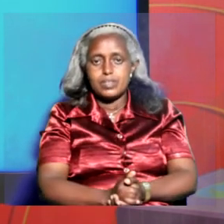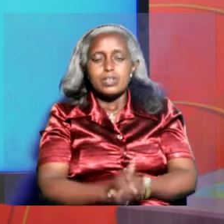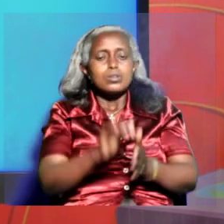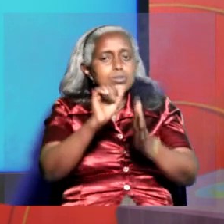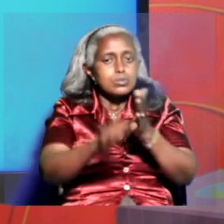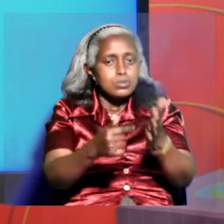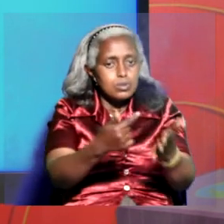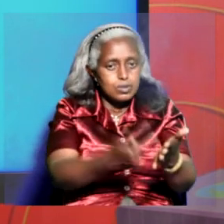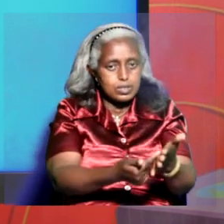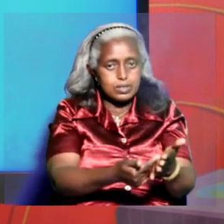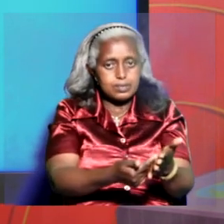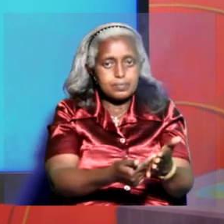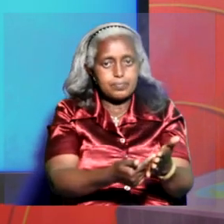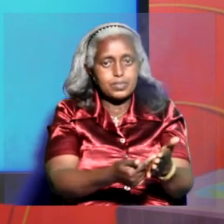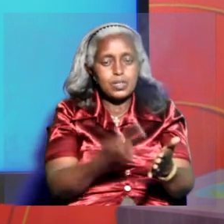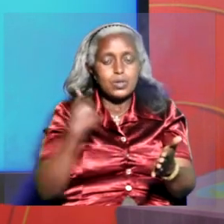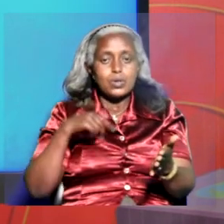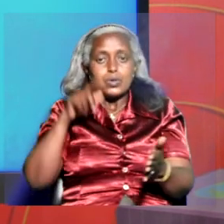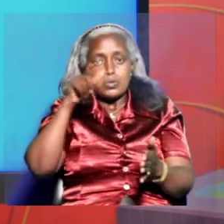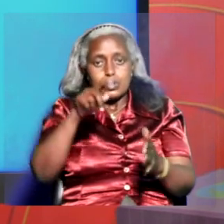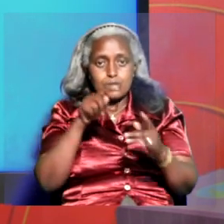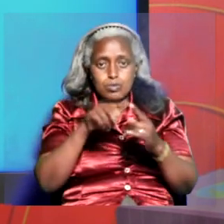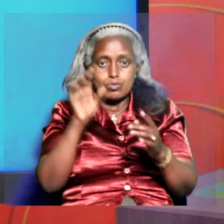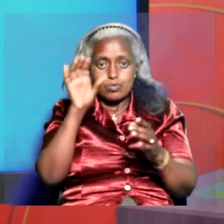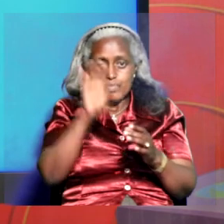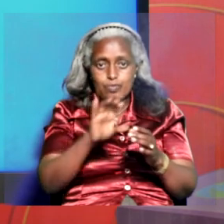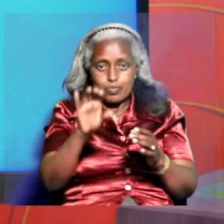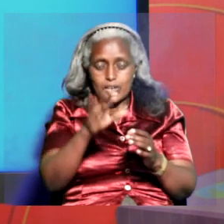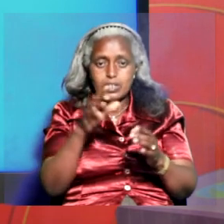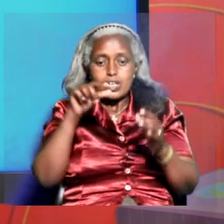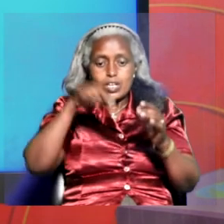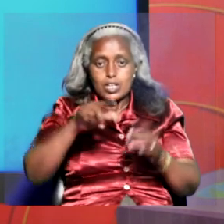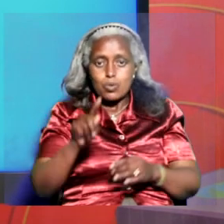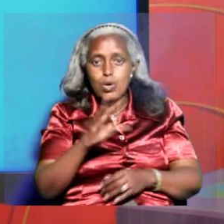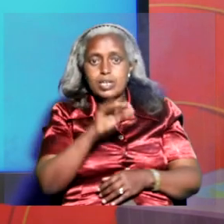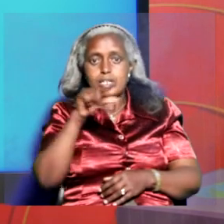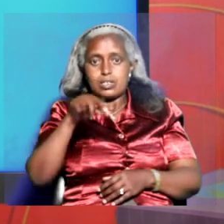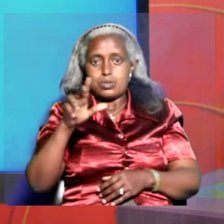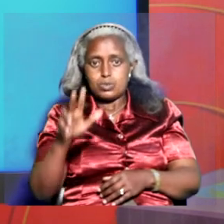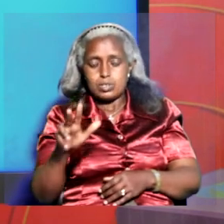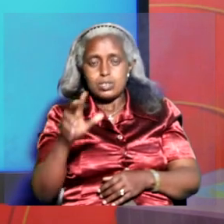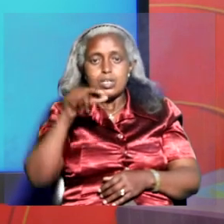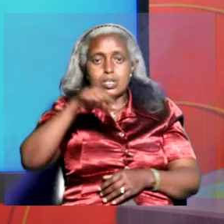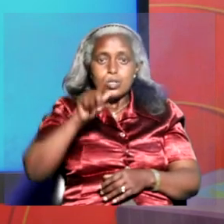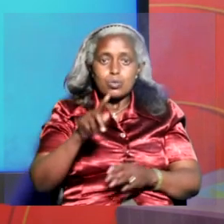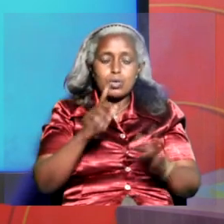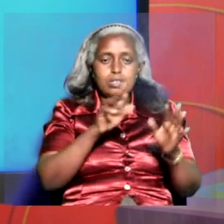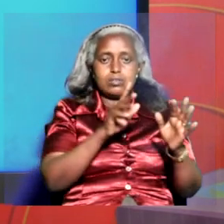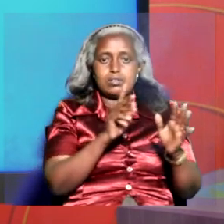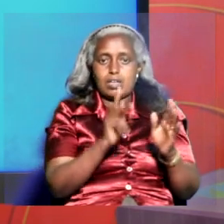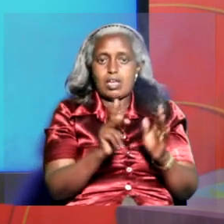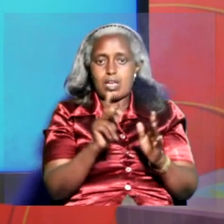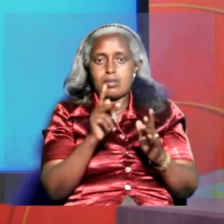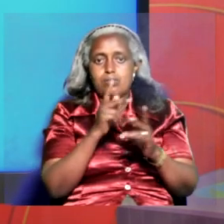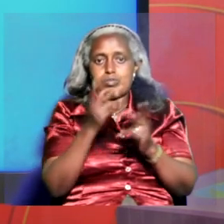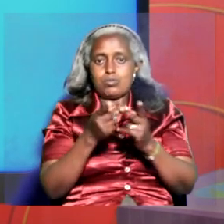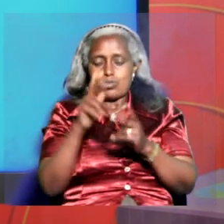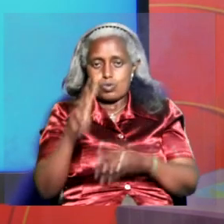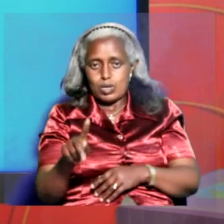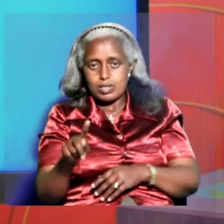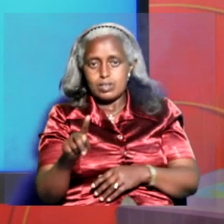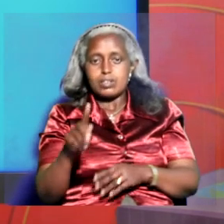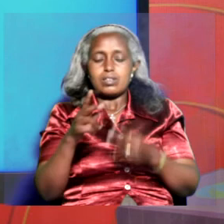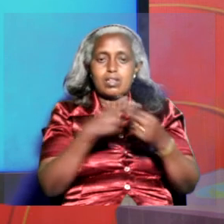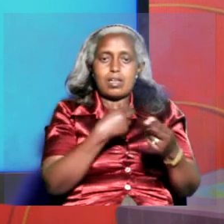So here we need to find Q1 and Q3. So Q1, you put 1 in place of K. Q1 is equal to